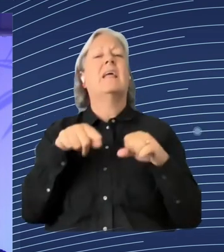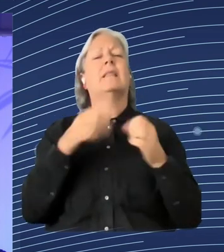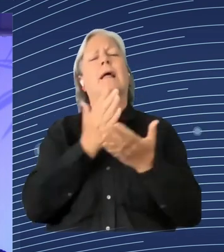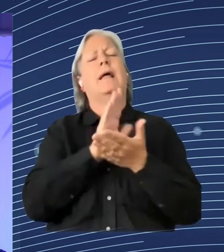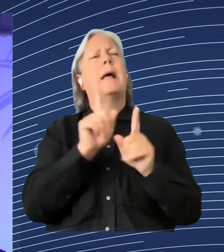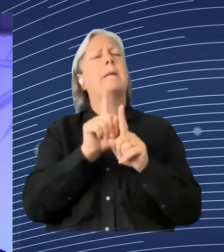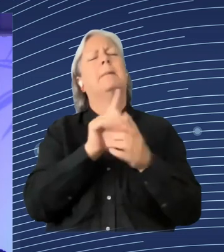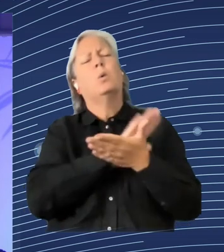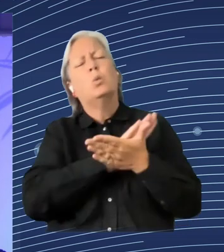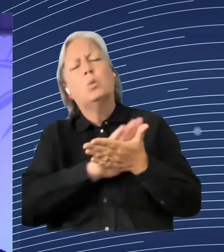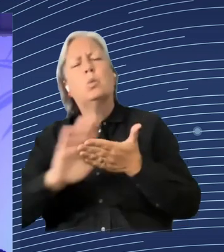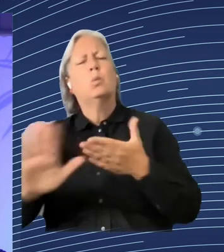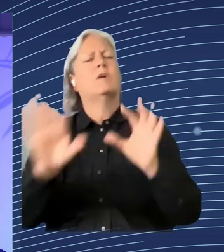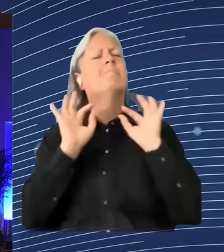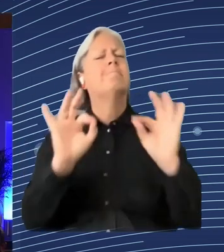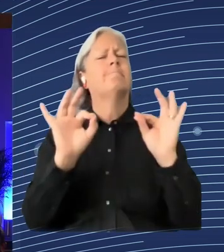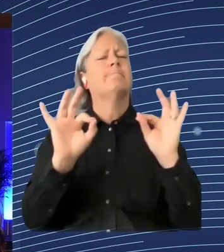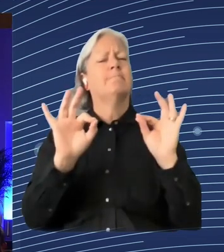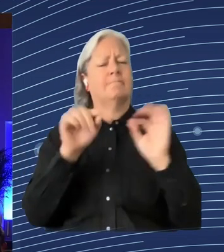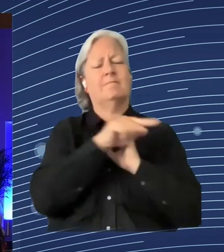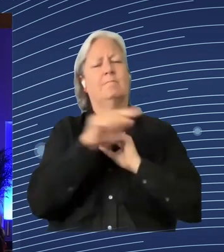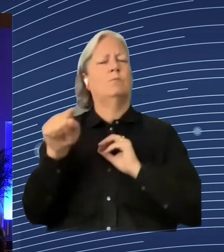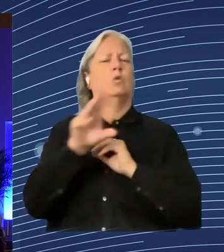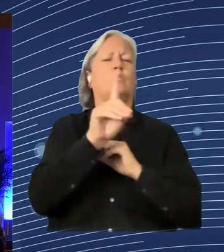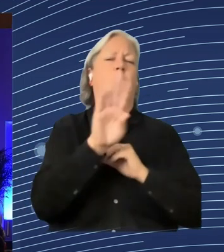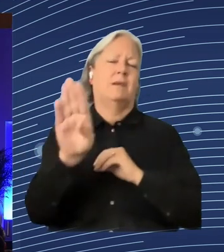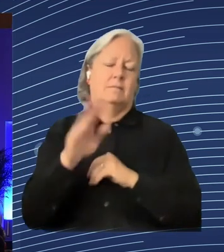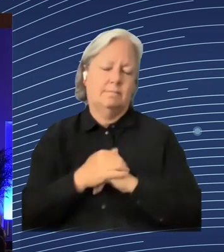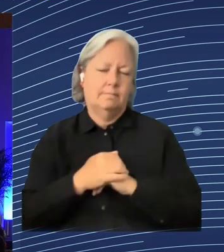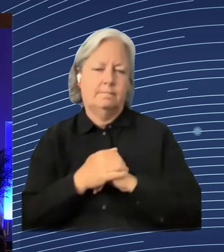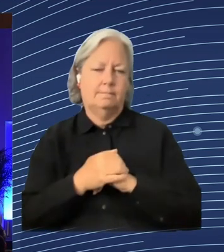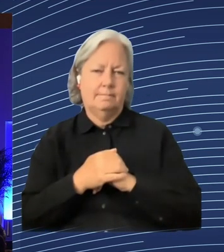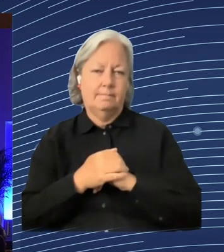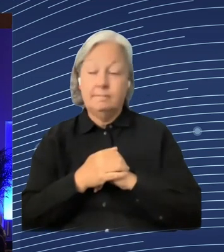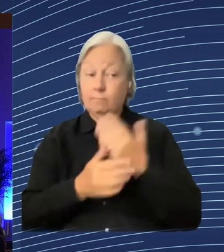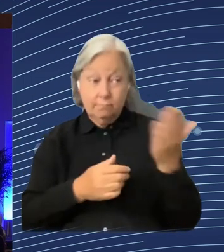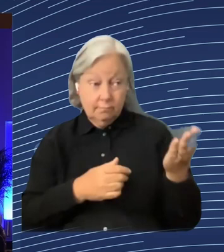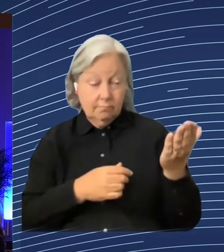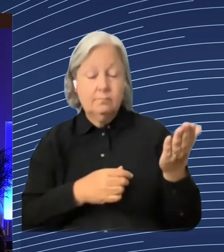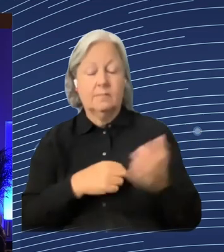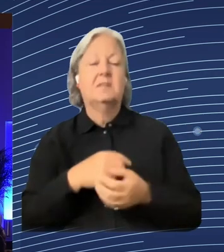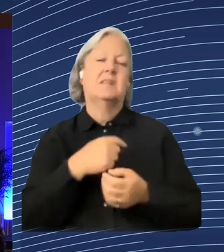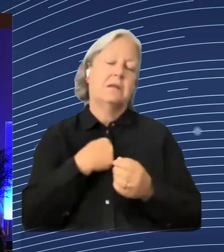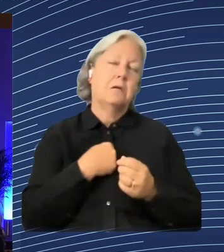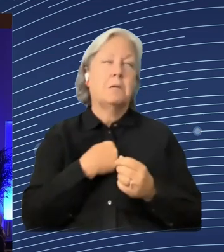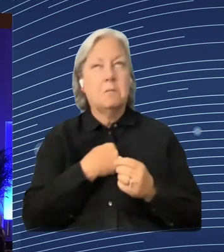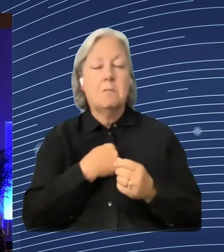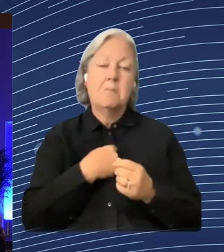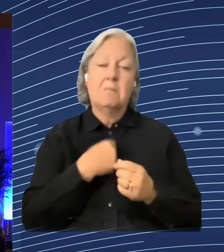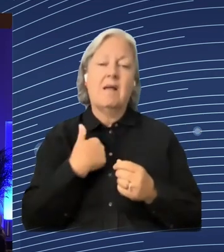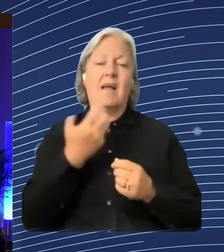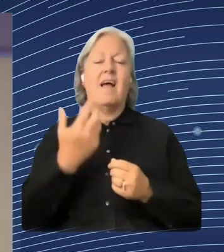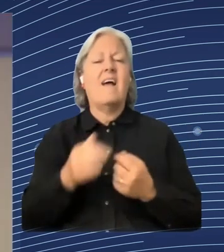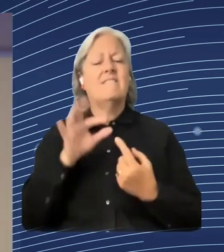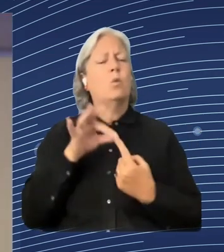Excellent. Bart, perhaps maybe in addition yes, from you? In Belgium we have, I think, something relatively unique. We have so a crossroad